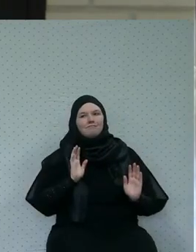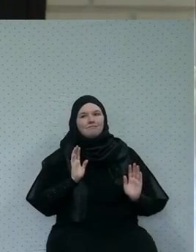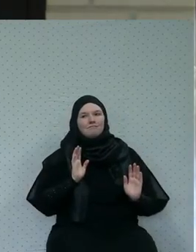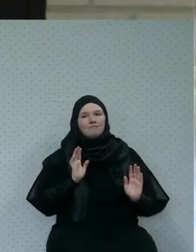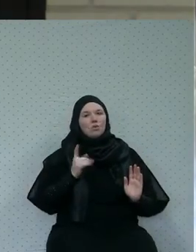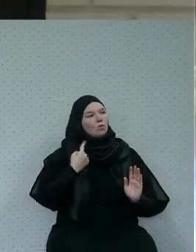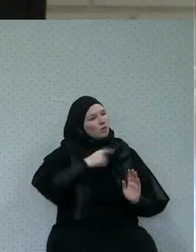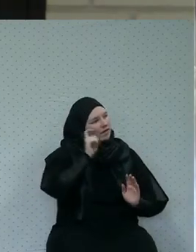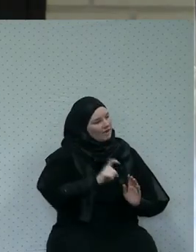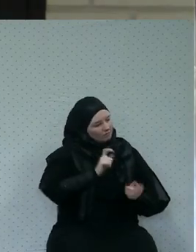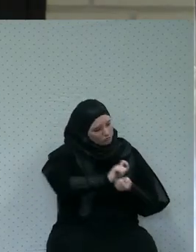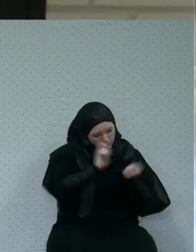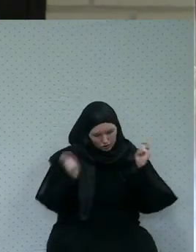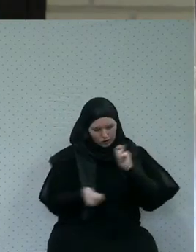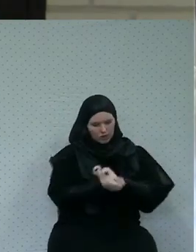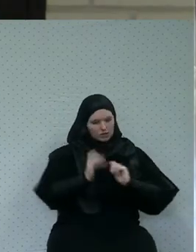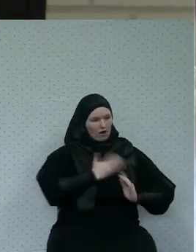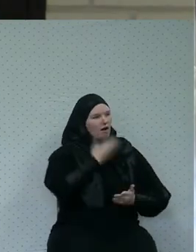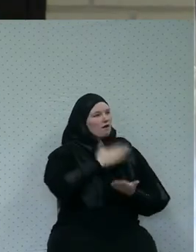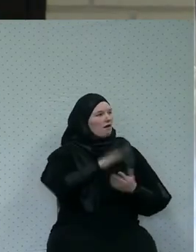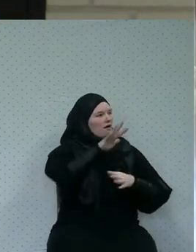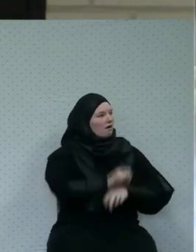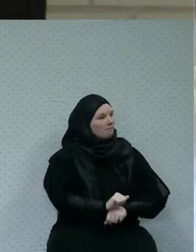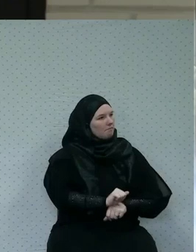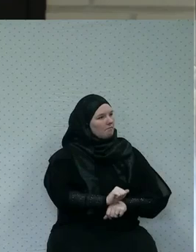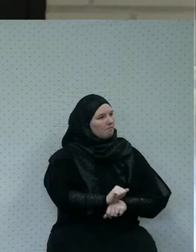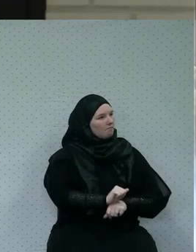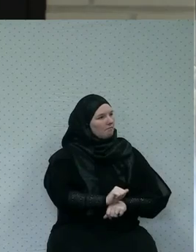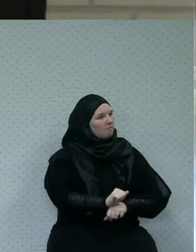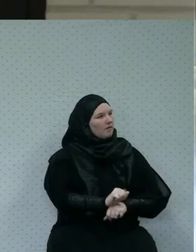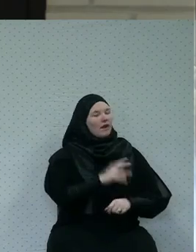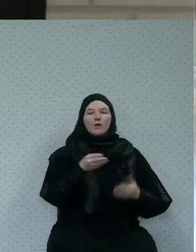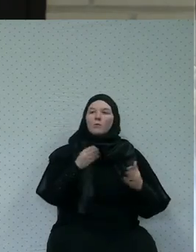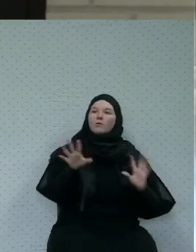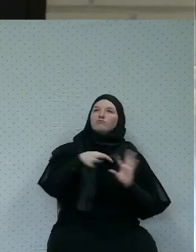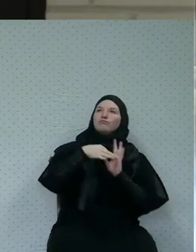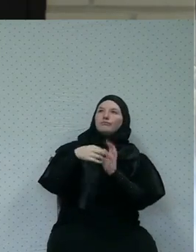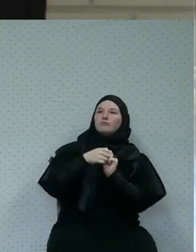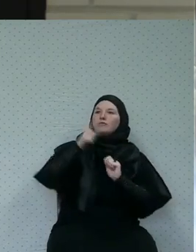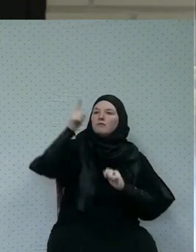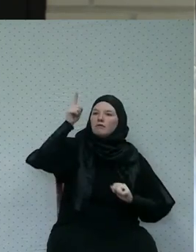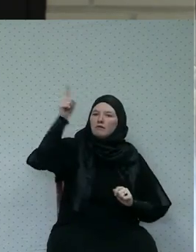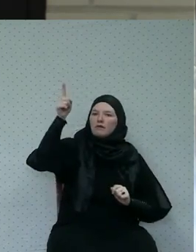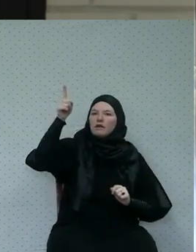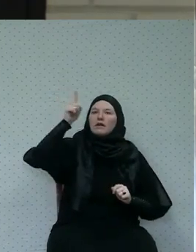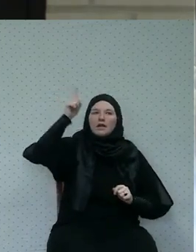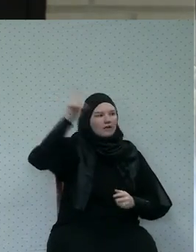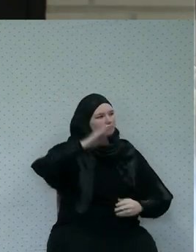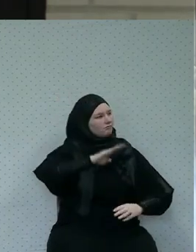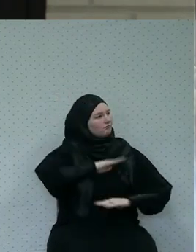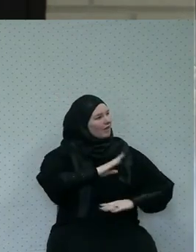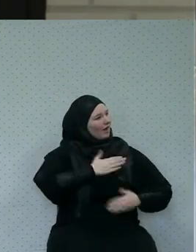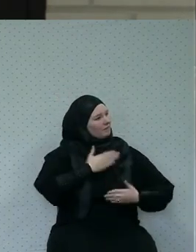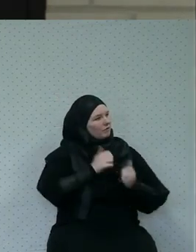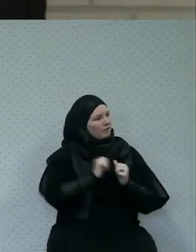condition ourselves. We are to change our ways of relating to Allah in a way that He is pleased with